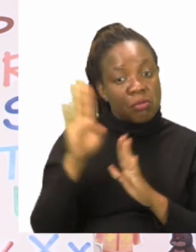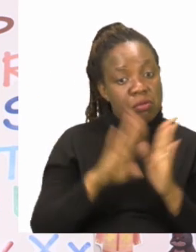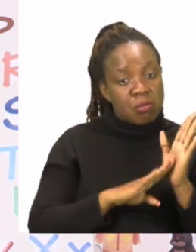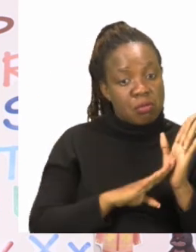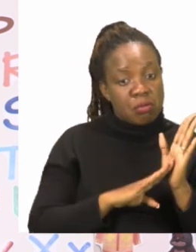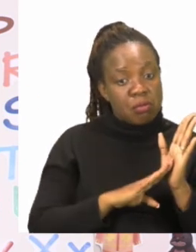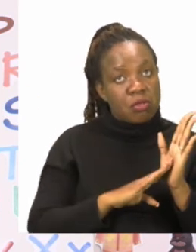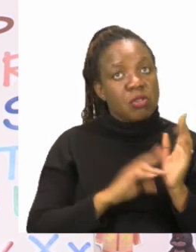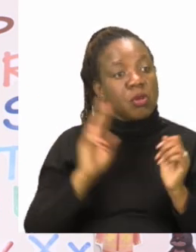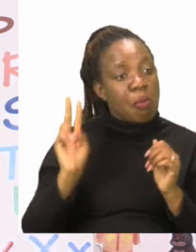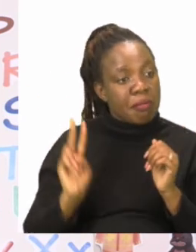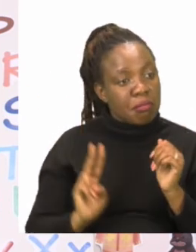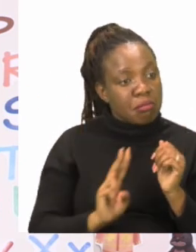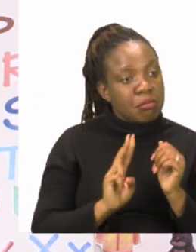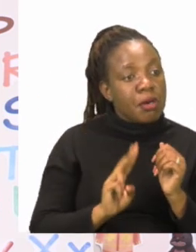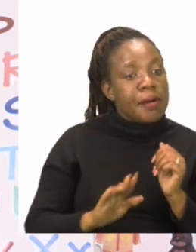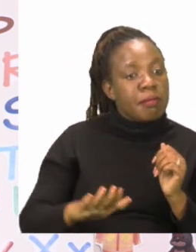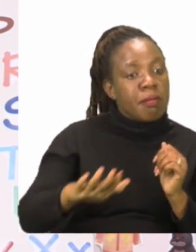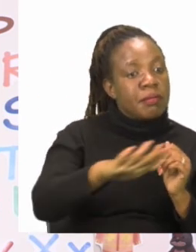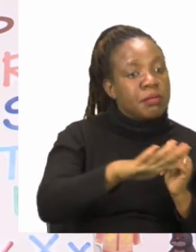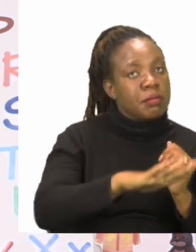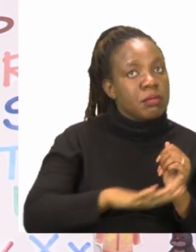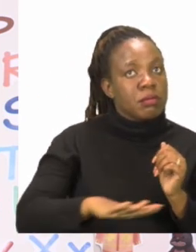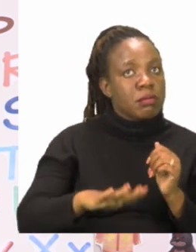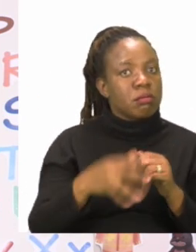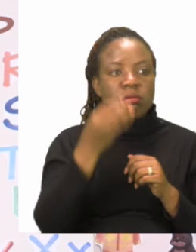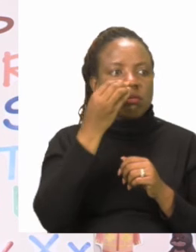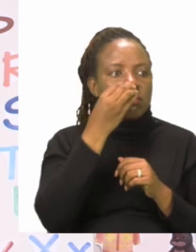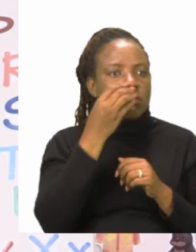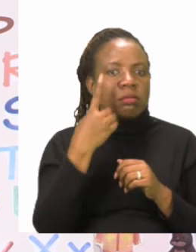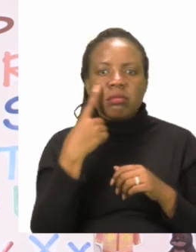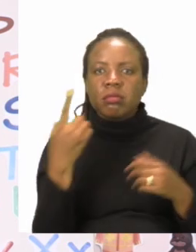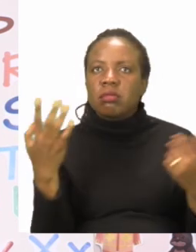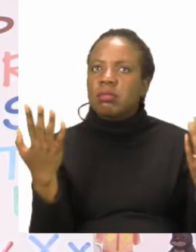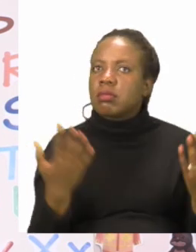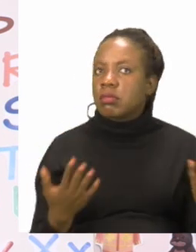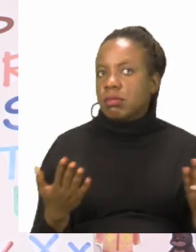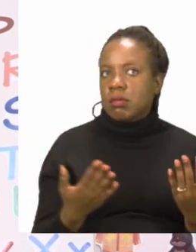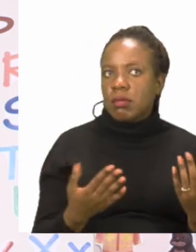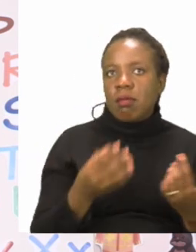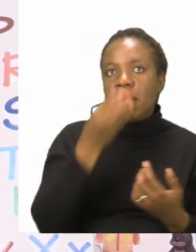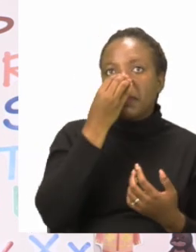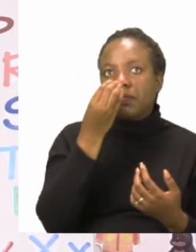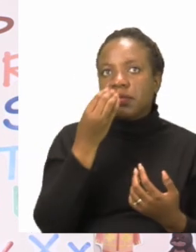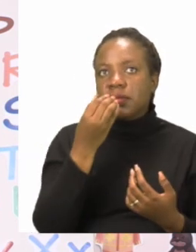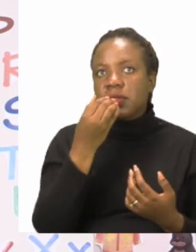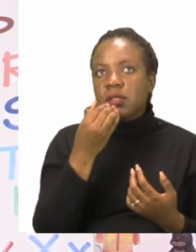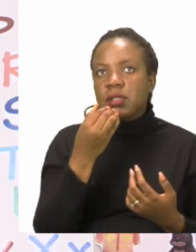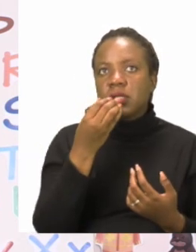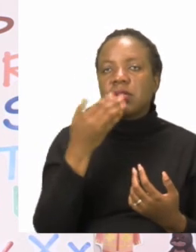go to the park. Do you see Zoshi anywhere? Zoshi.